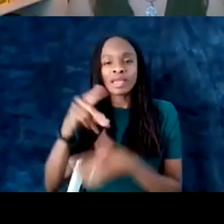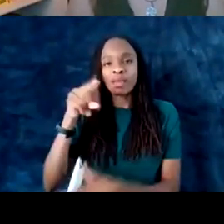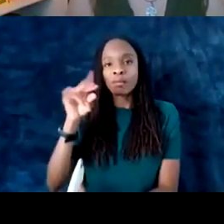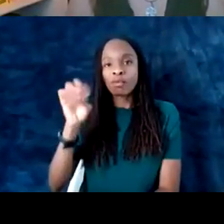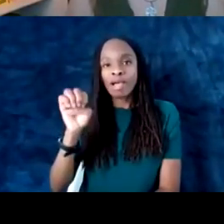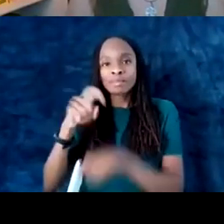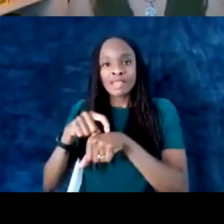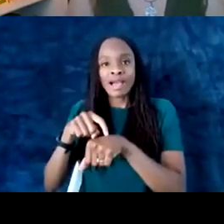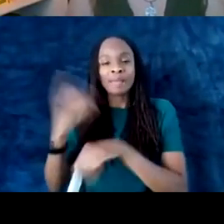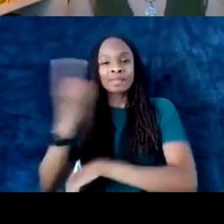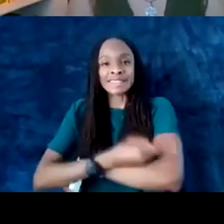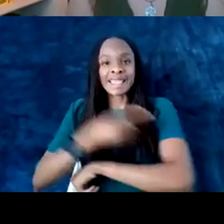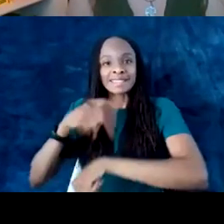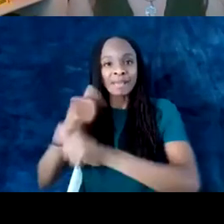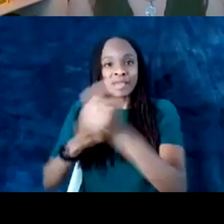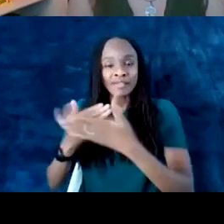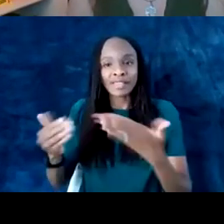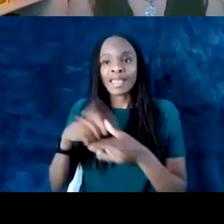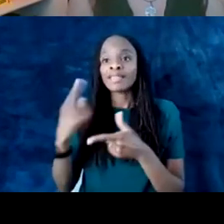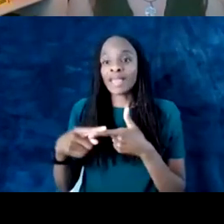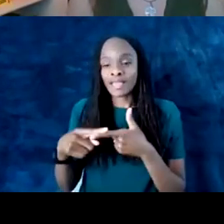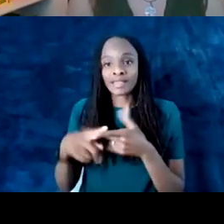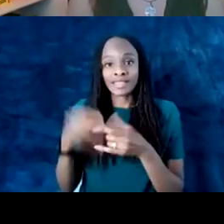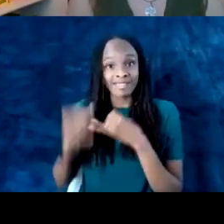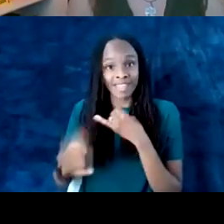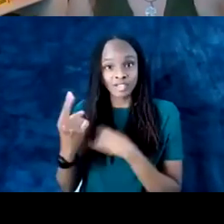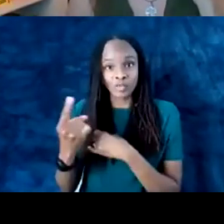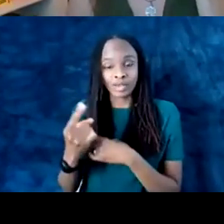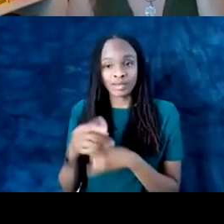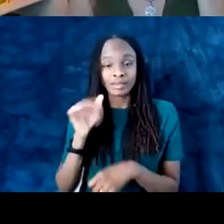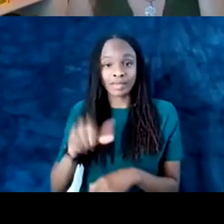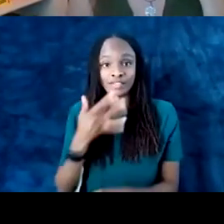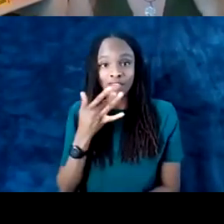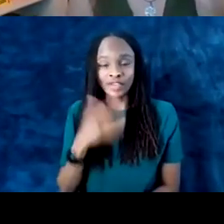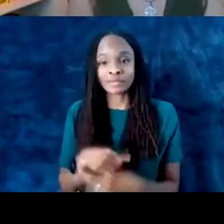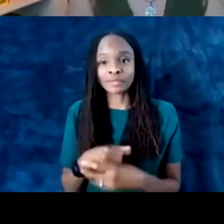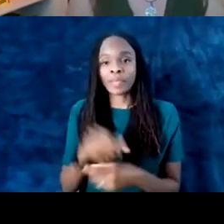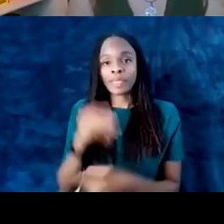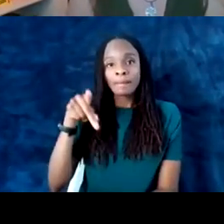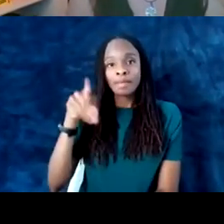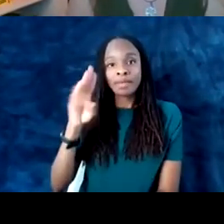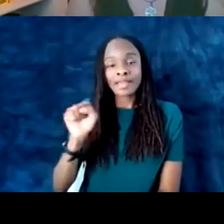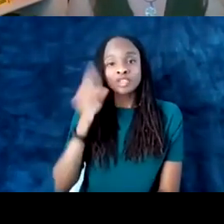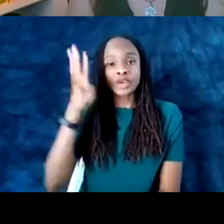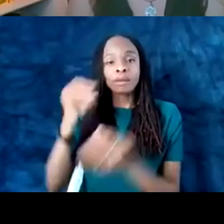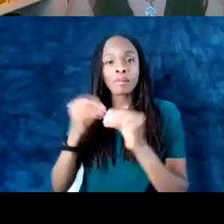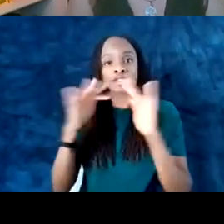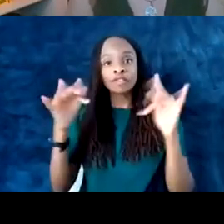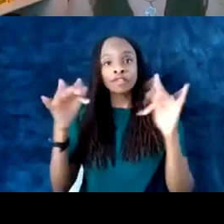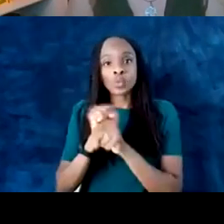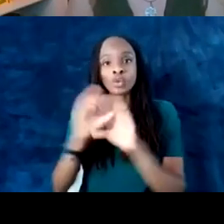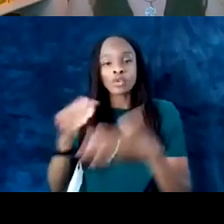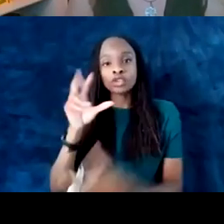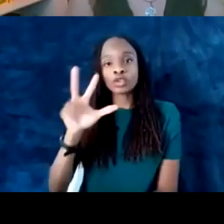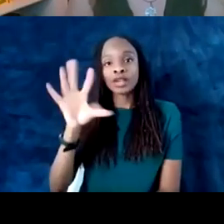daytime, everything. And then last one, here's a favorite. PBS has created a more diverse workforce.